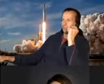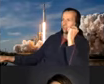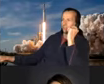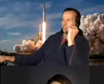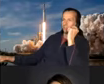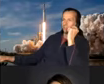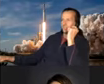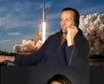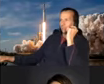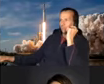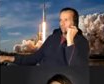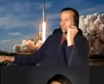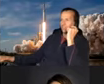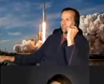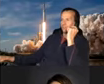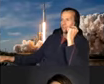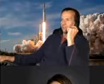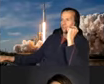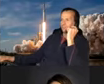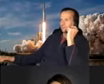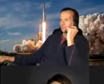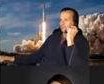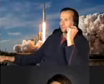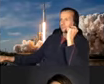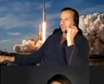patterns of contacts. So all of this plays a significant role.